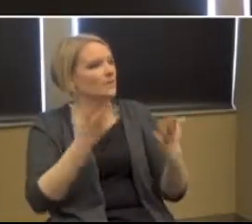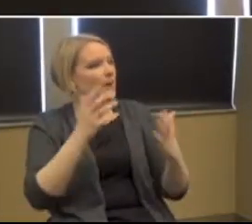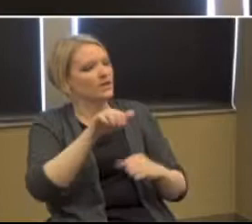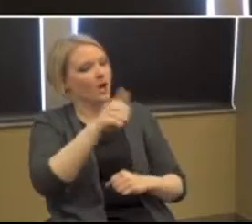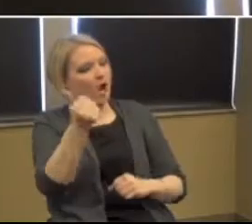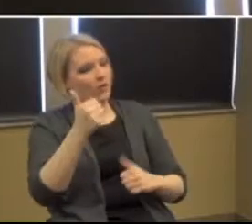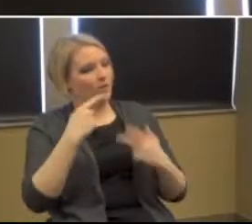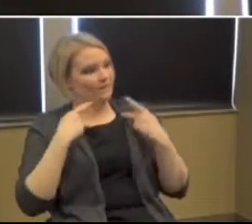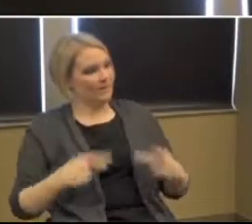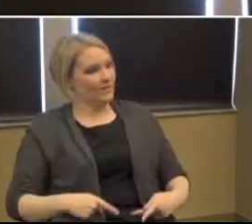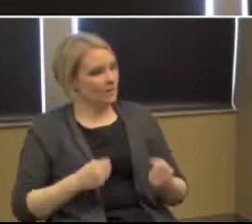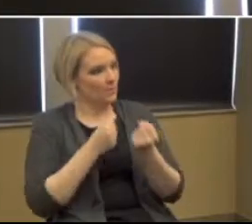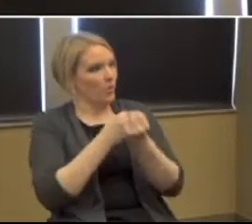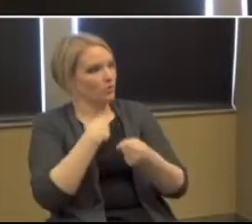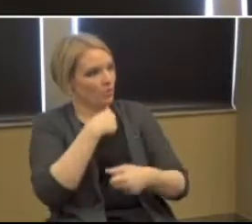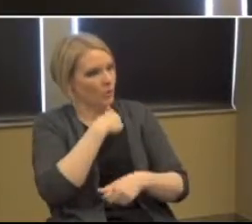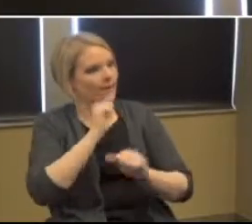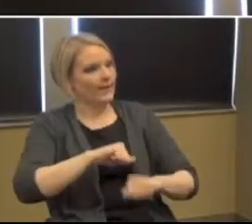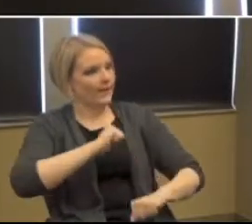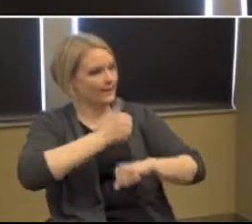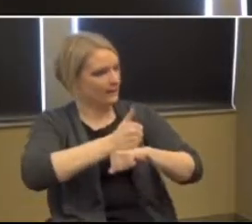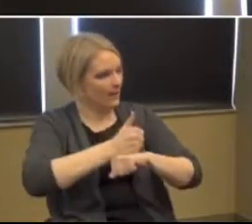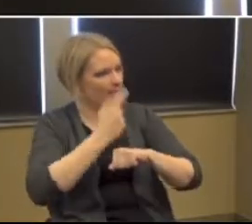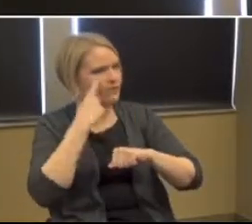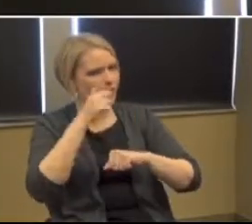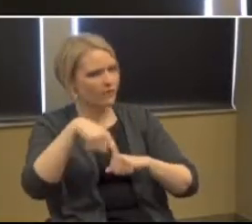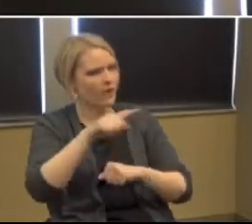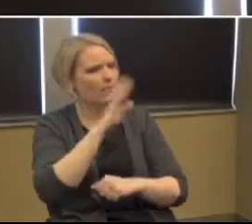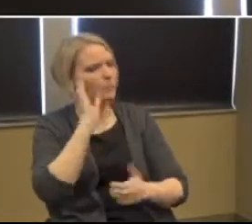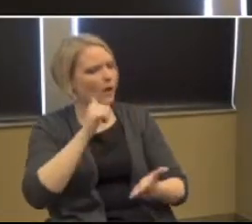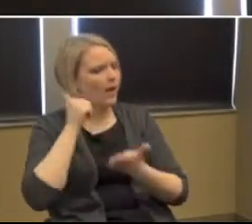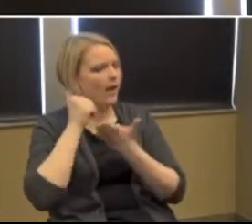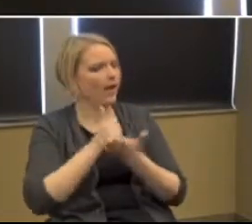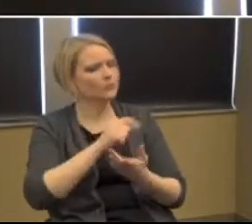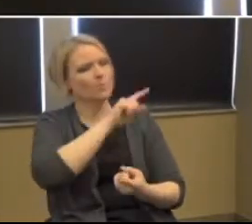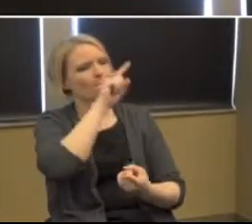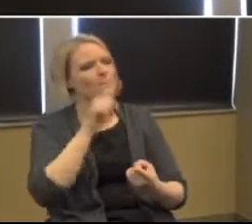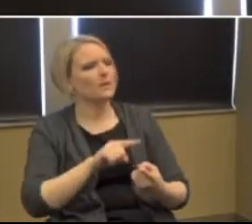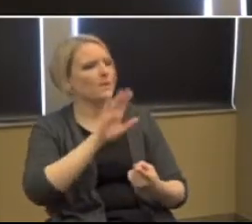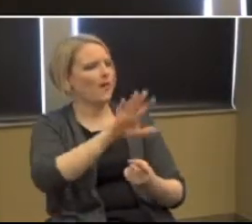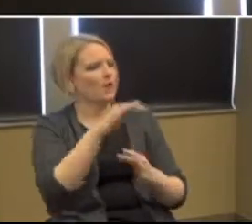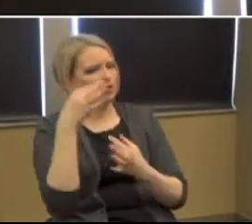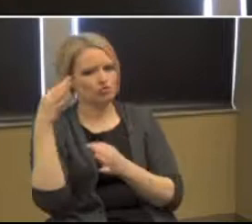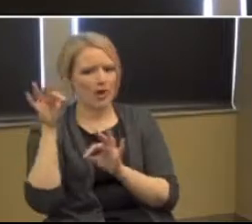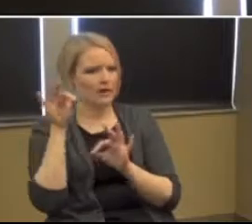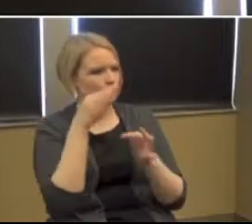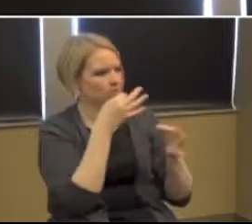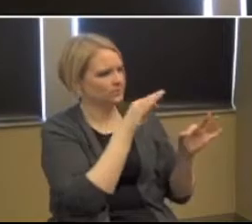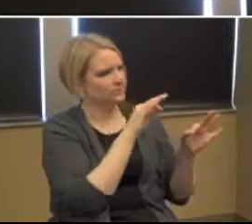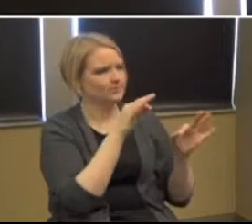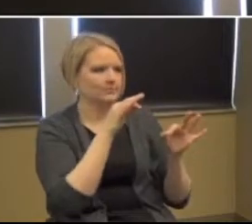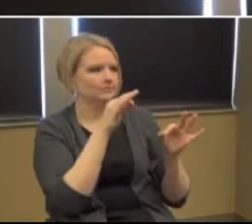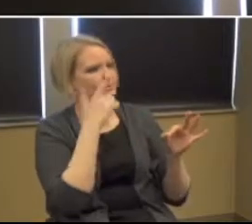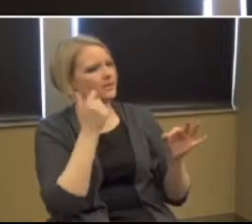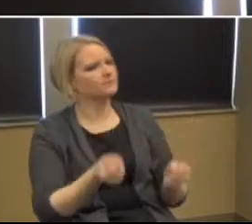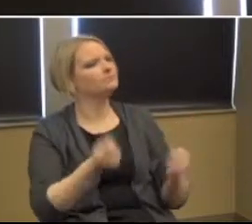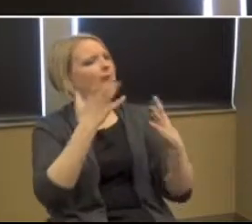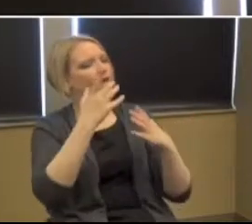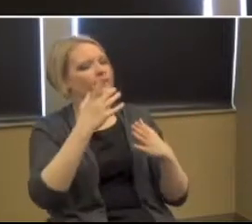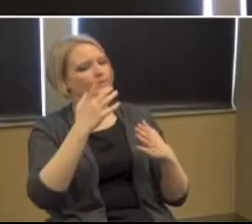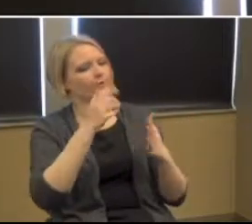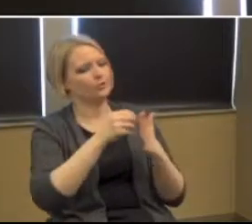supports that we can put in, boundaries that we can put in that would help minimize distractions. Because a lot of our students are like